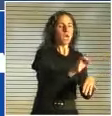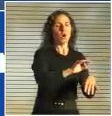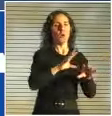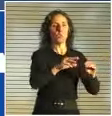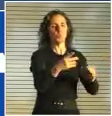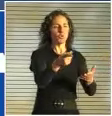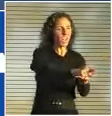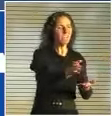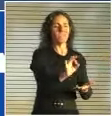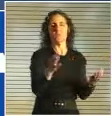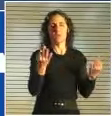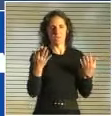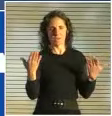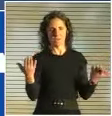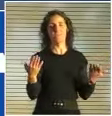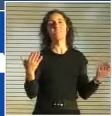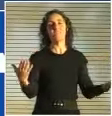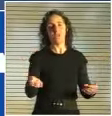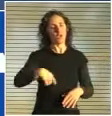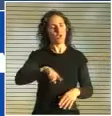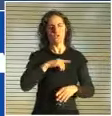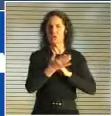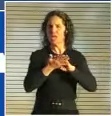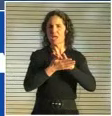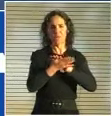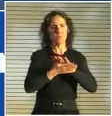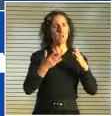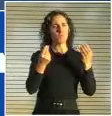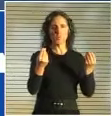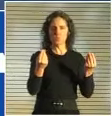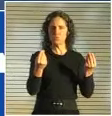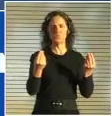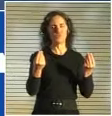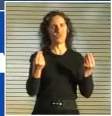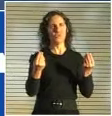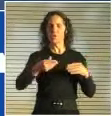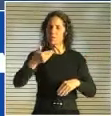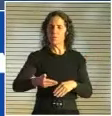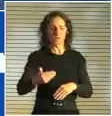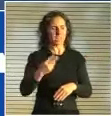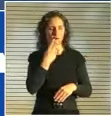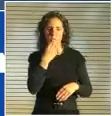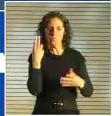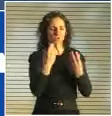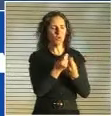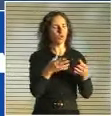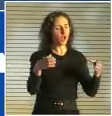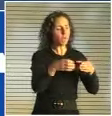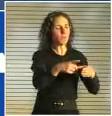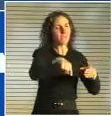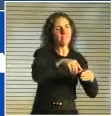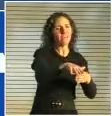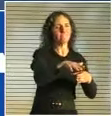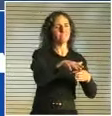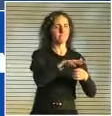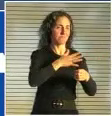really engaging the communities, the local communities in all of this. Something very important to this whole journey is local sourcing. And it's not only the